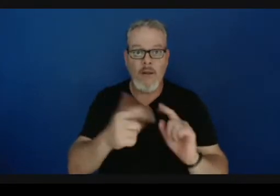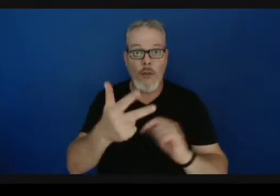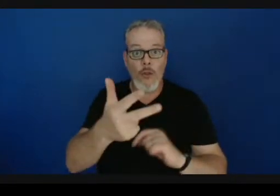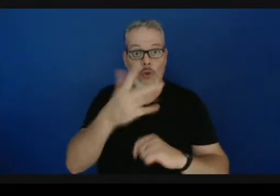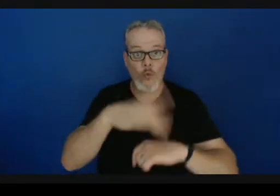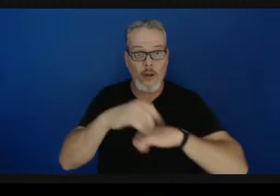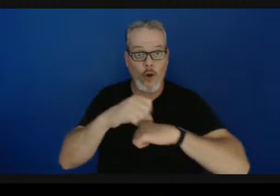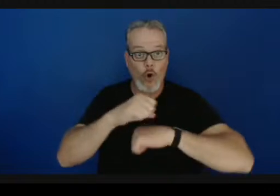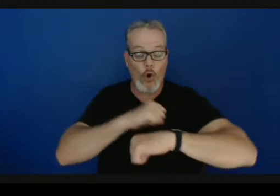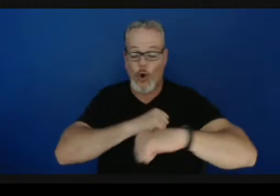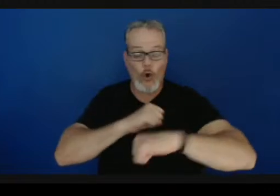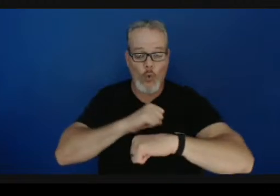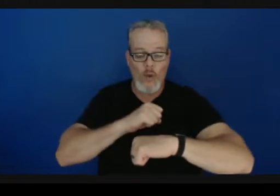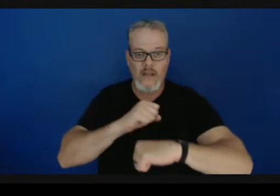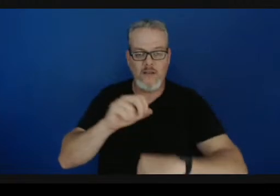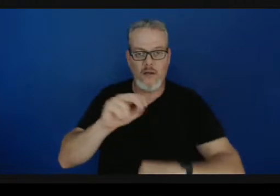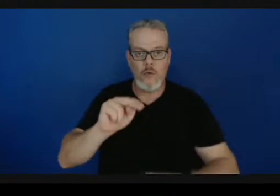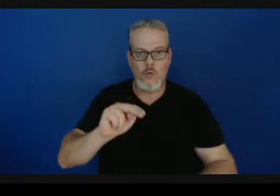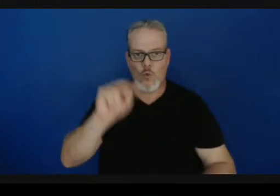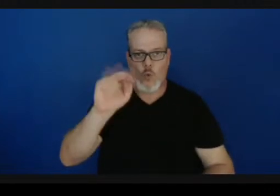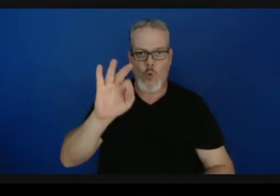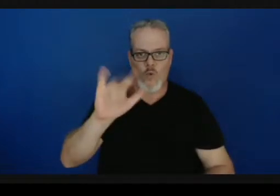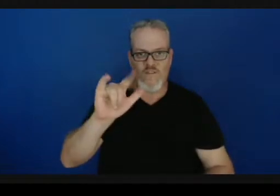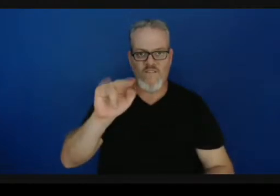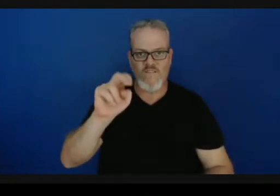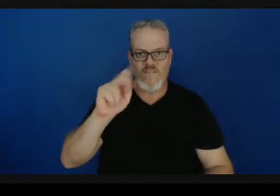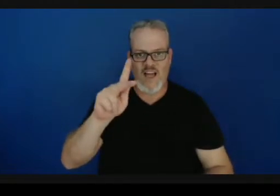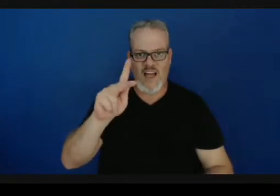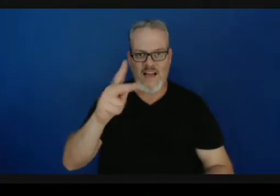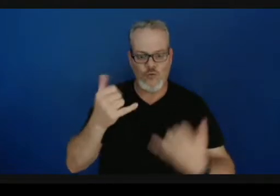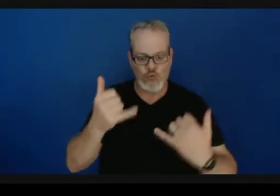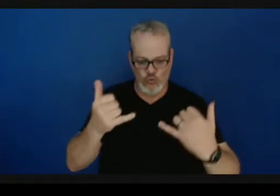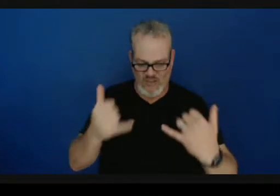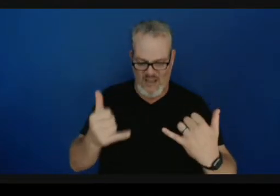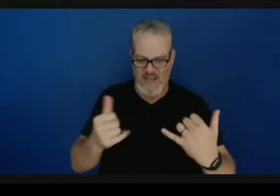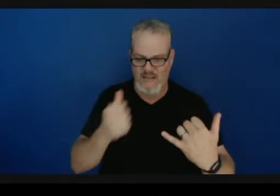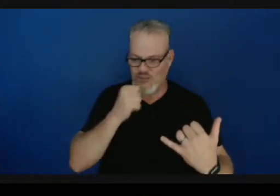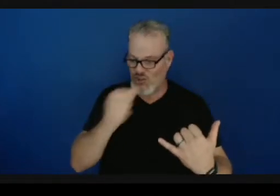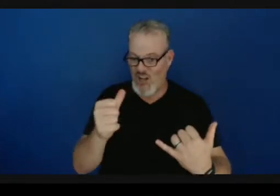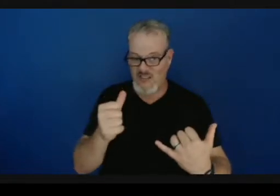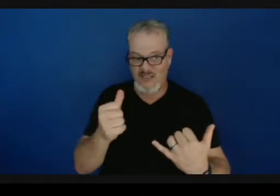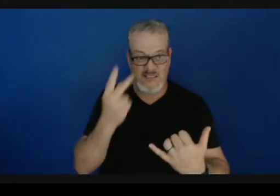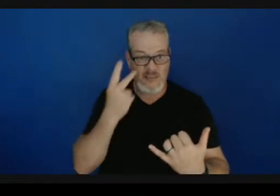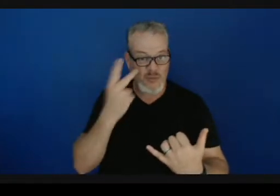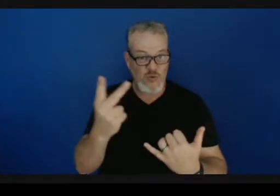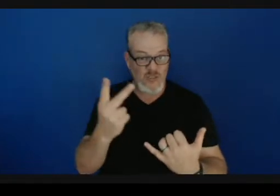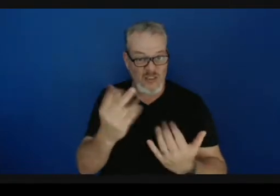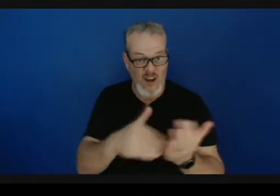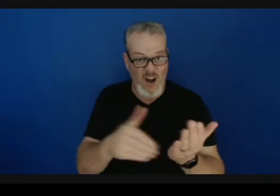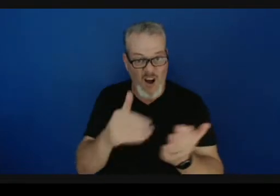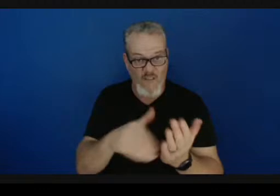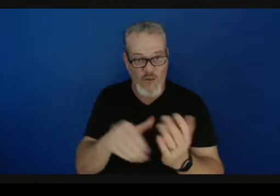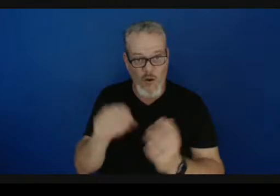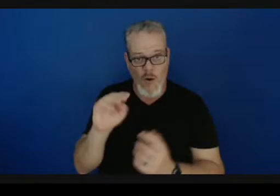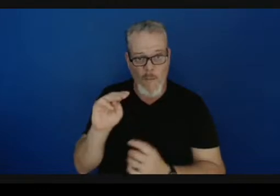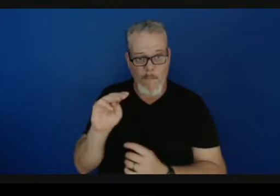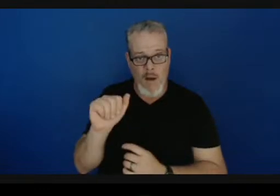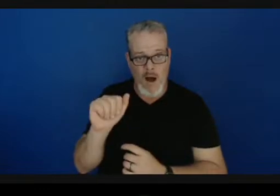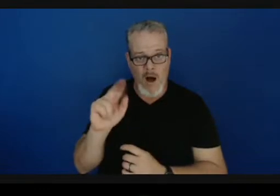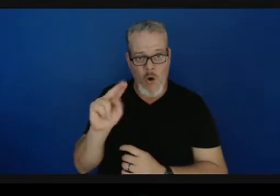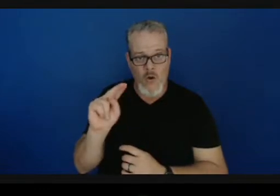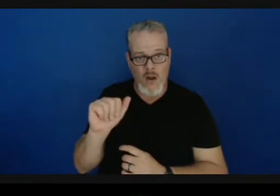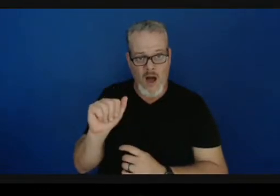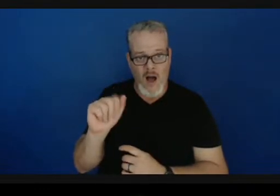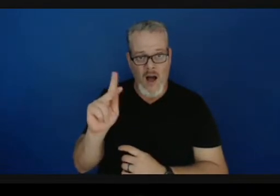on the north flank of Mauna Kea within a few hours of each other today is certainly not something we see very often. Yeah,